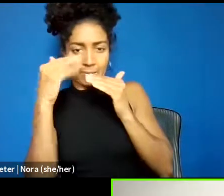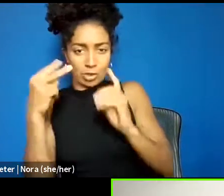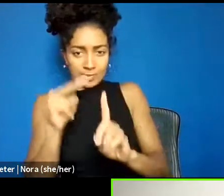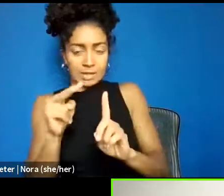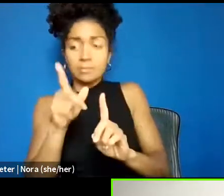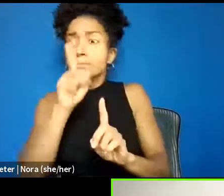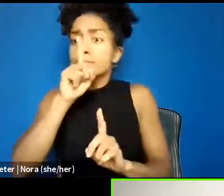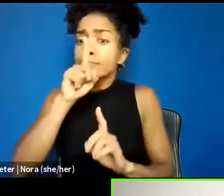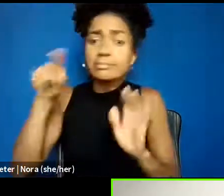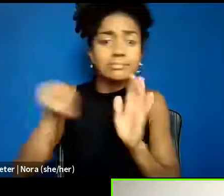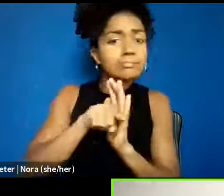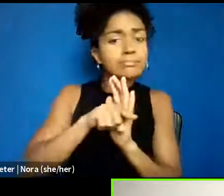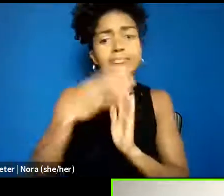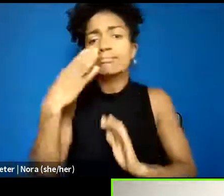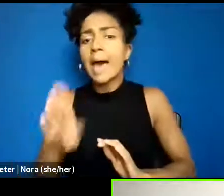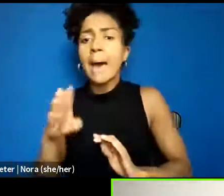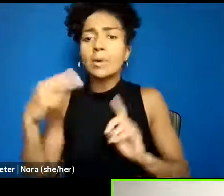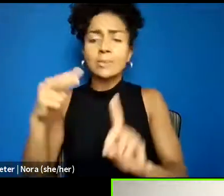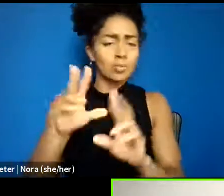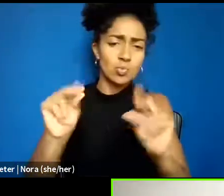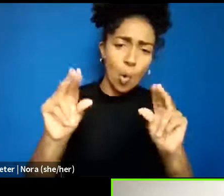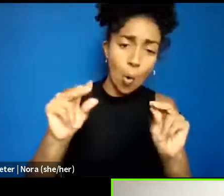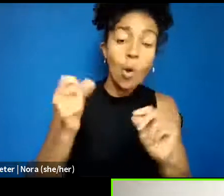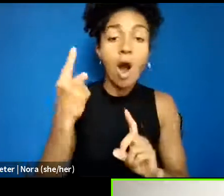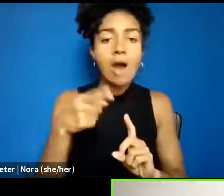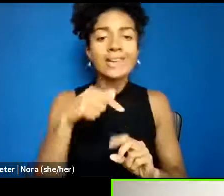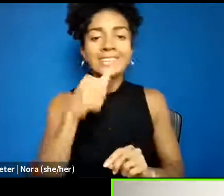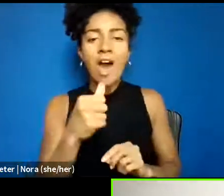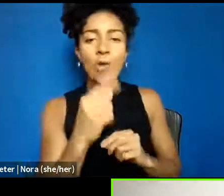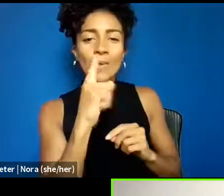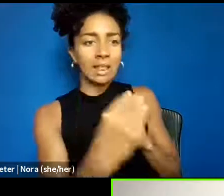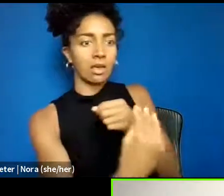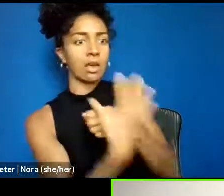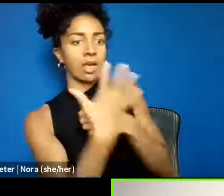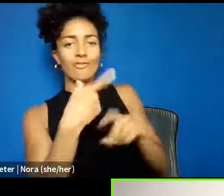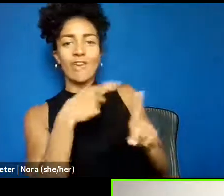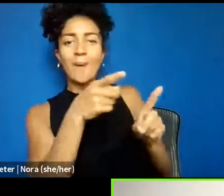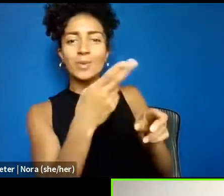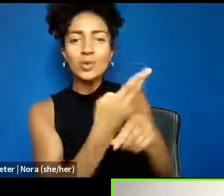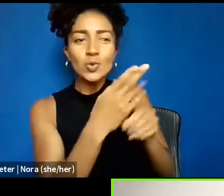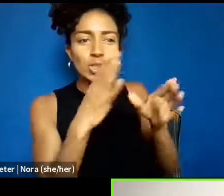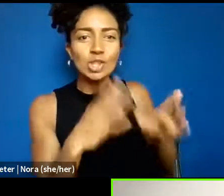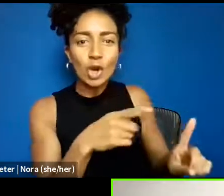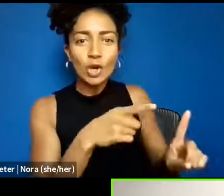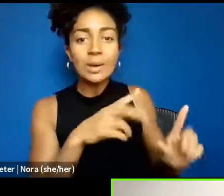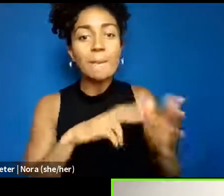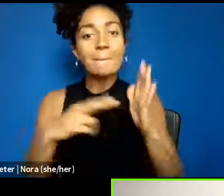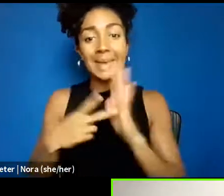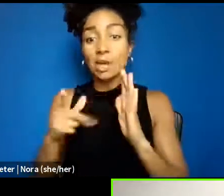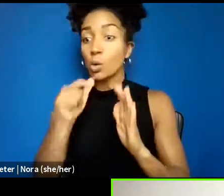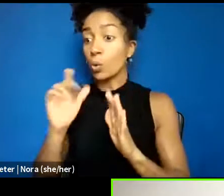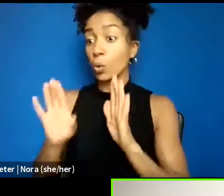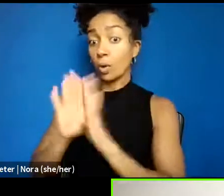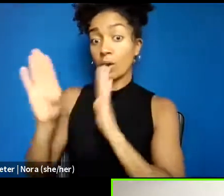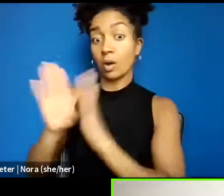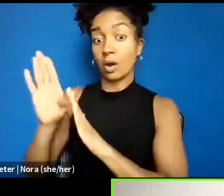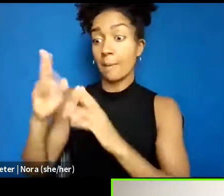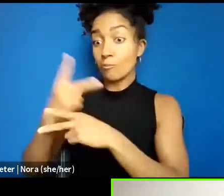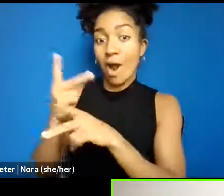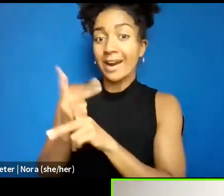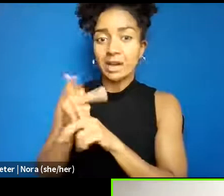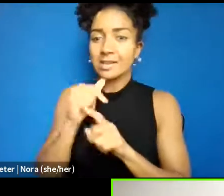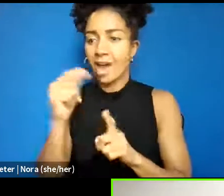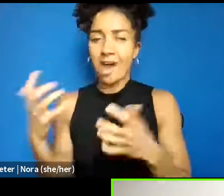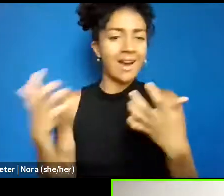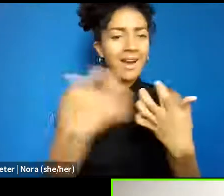they weren't informed by the actual users. So the builders did not reflect the users. And my work really